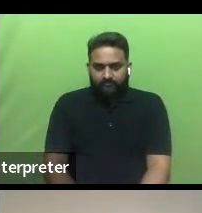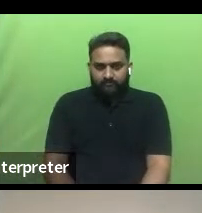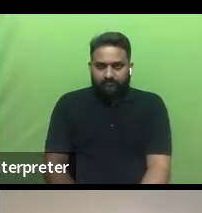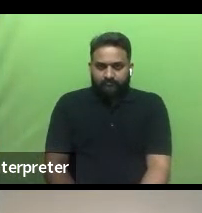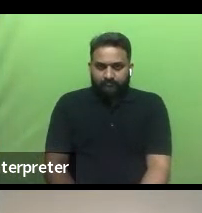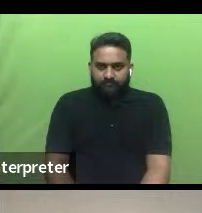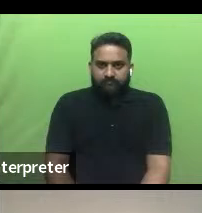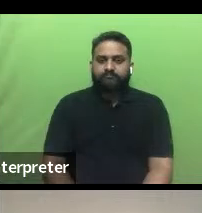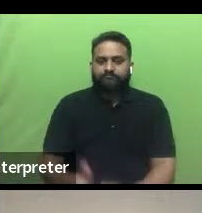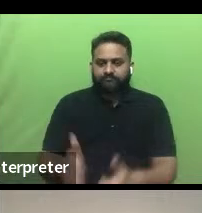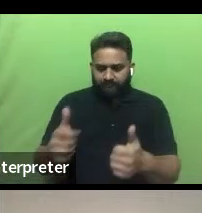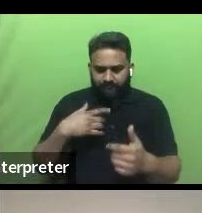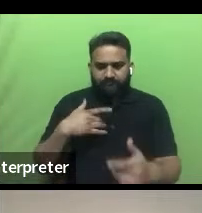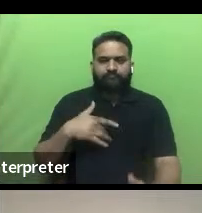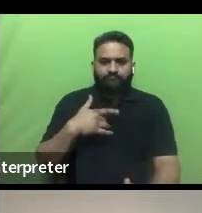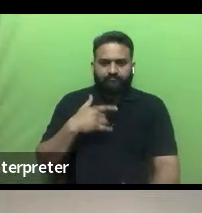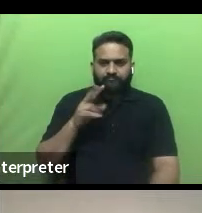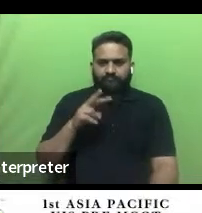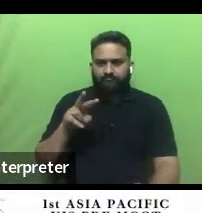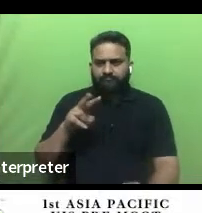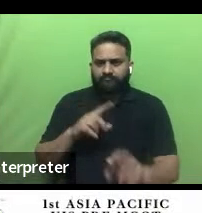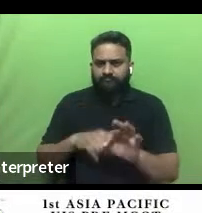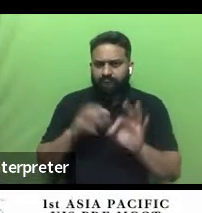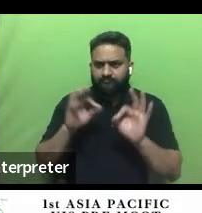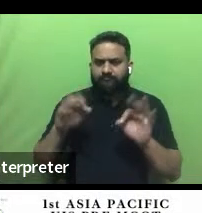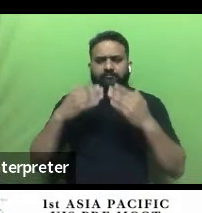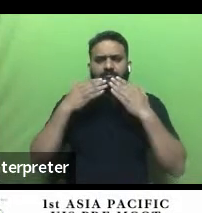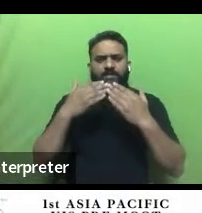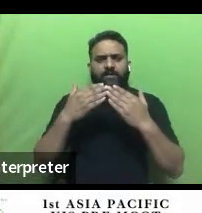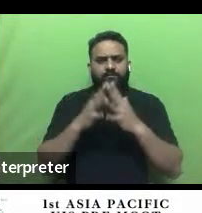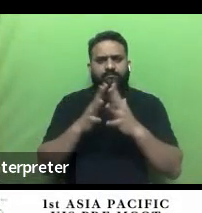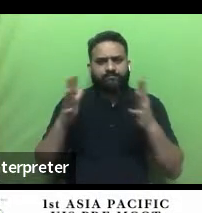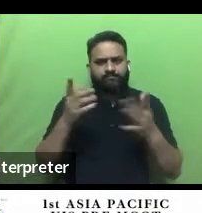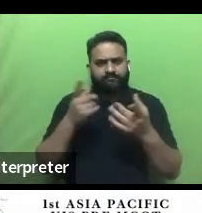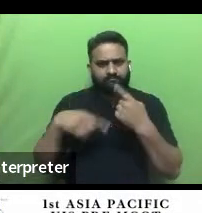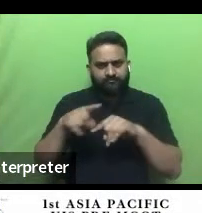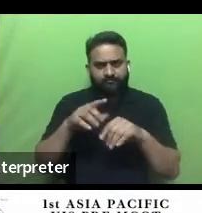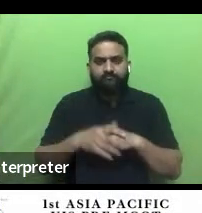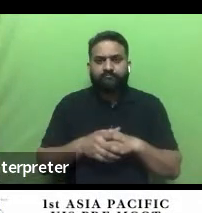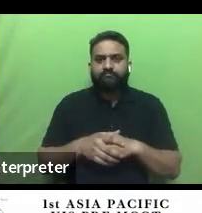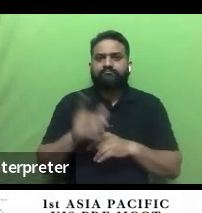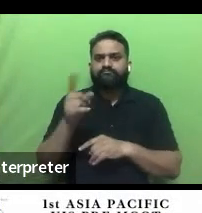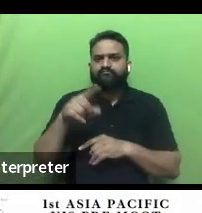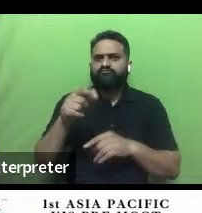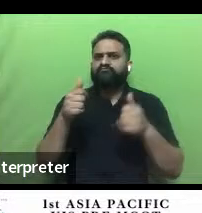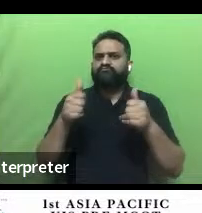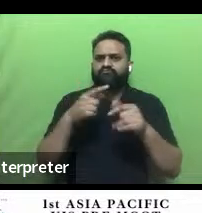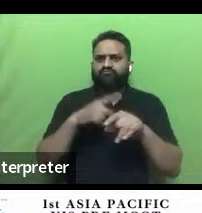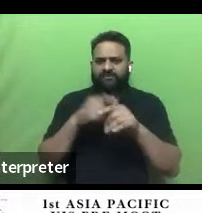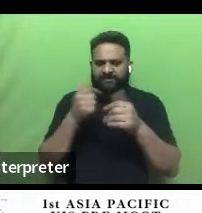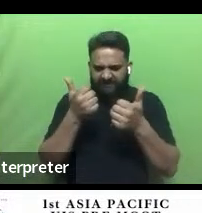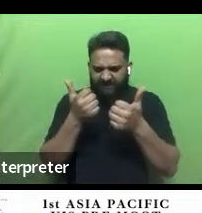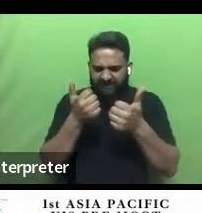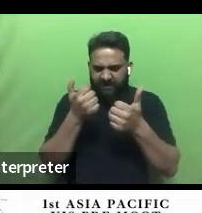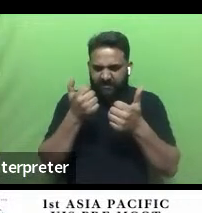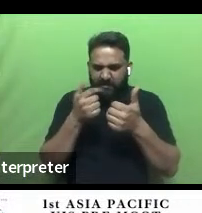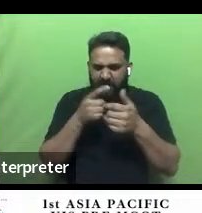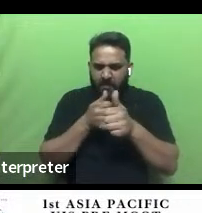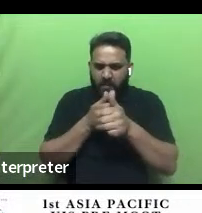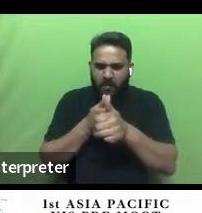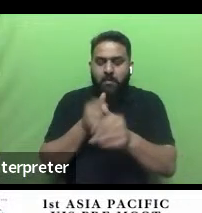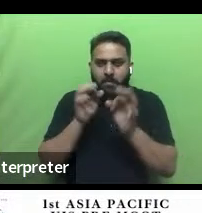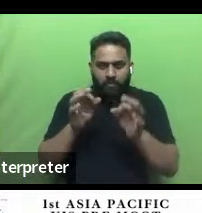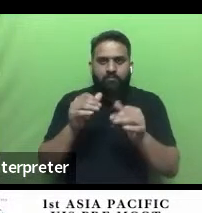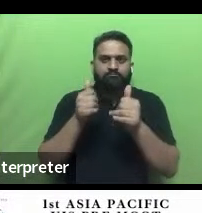Well, I guess that ties us up. Thank you very much. You all kept very close to the time, which is good.